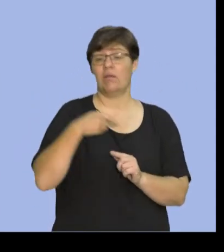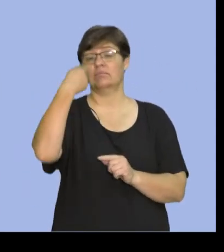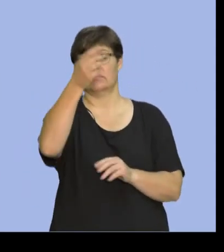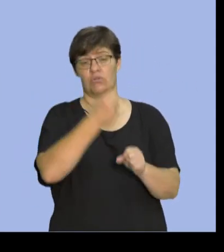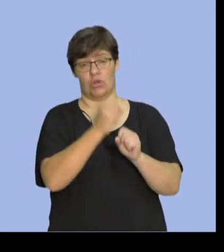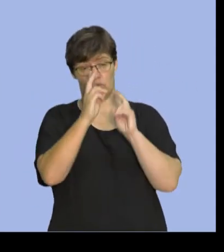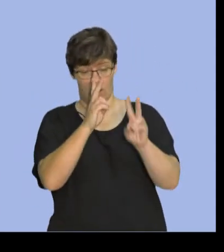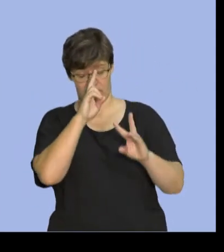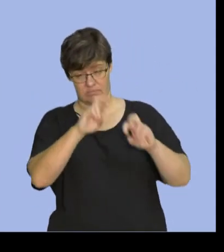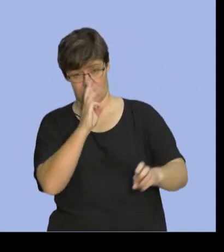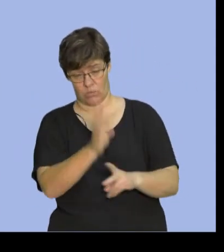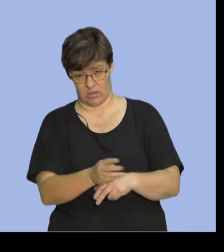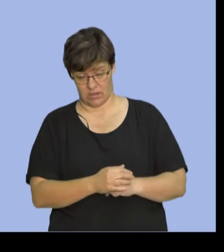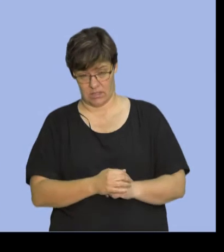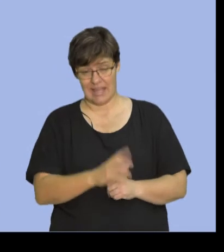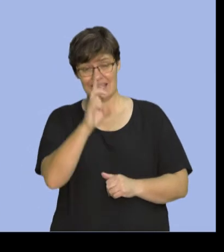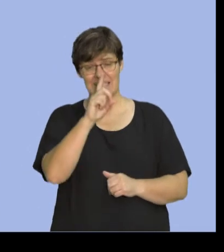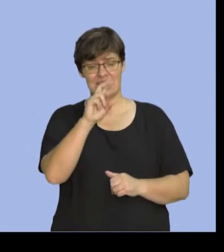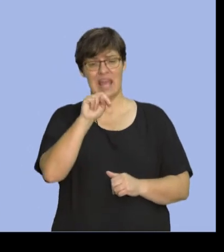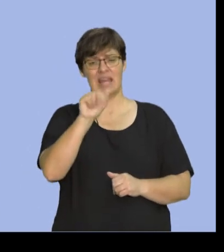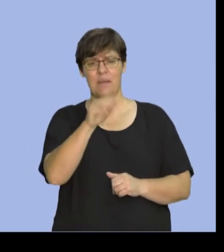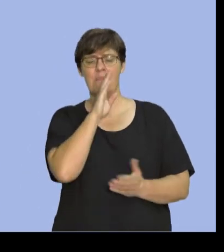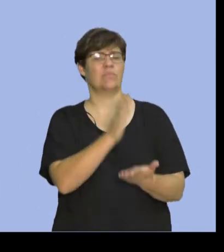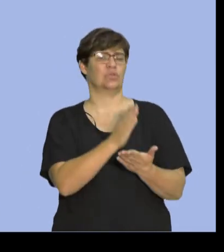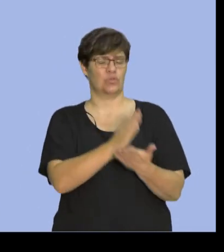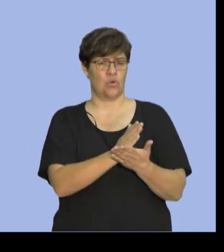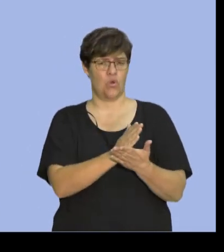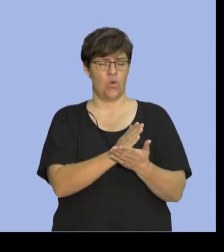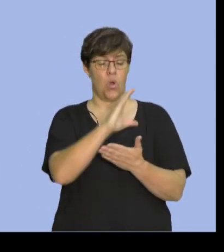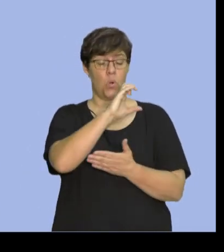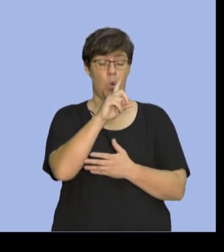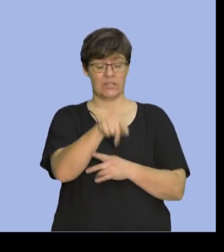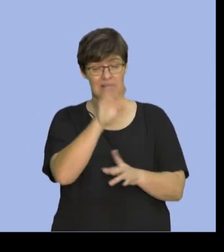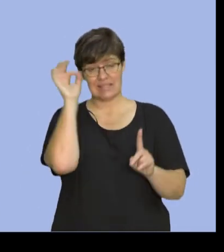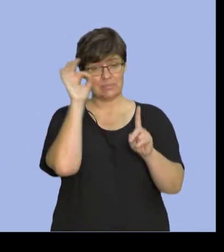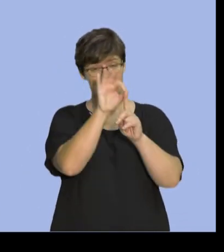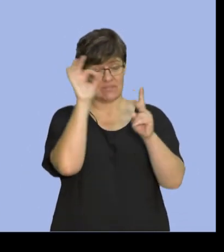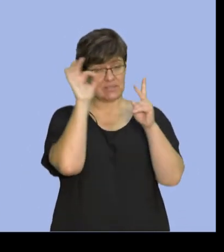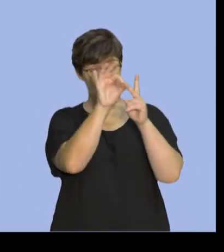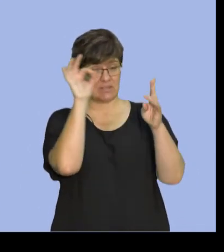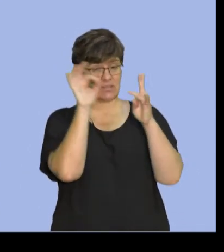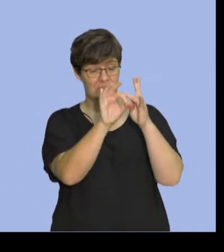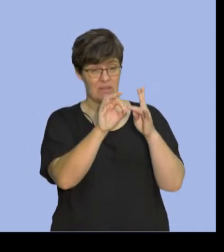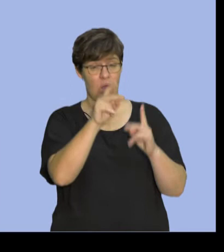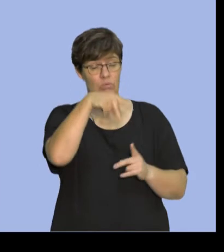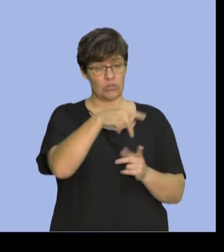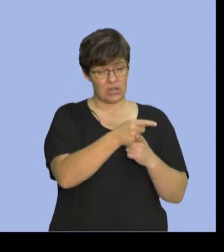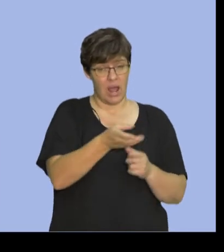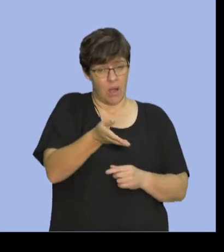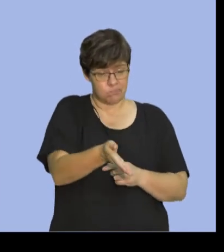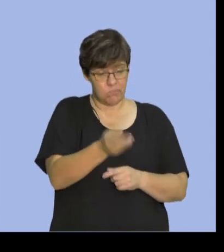The DNA is important to ensuring that the DNA codes for specific enzymes or proteins that the mitochondria